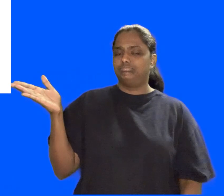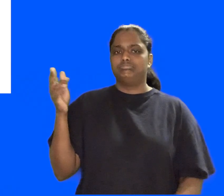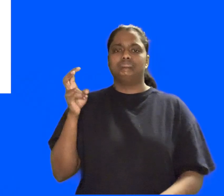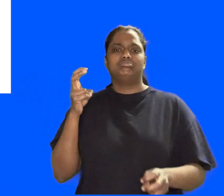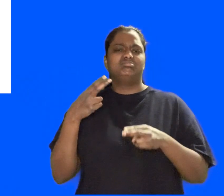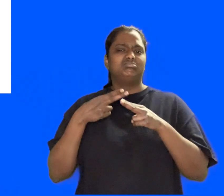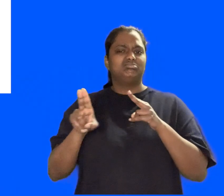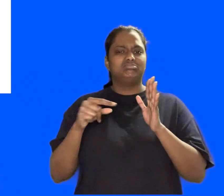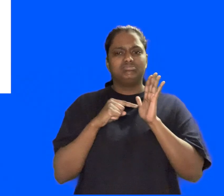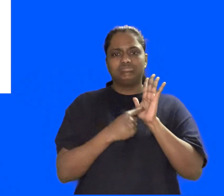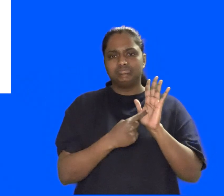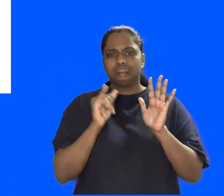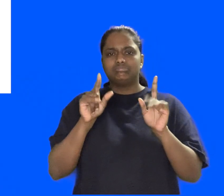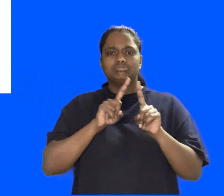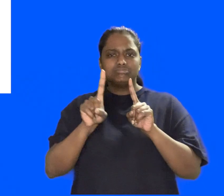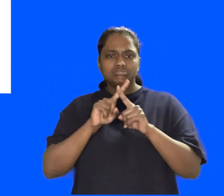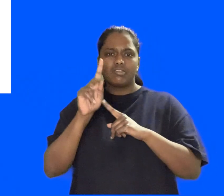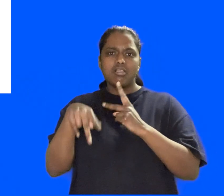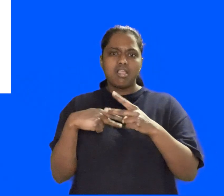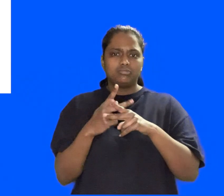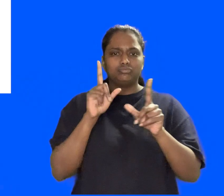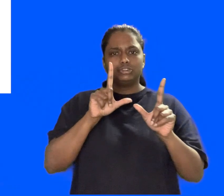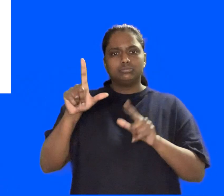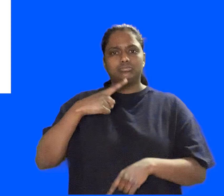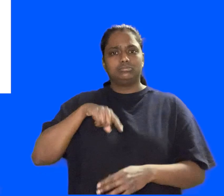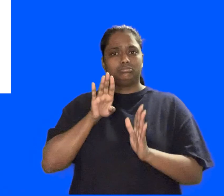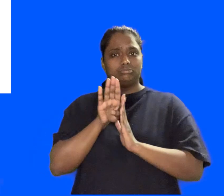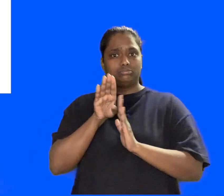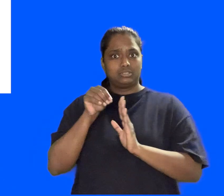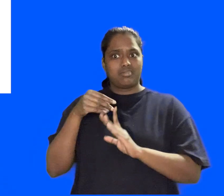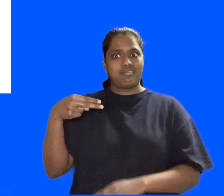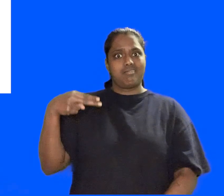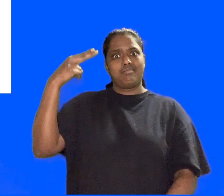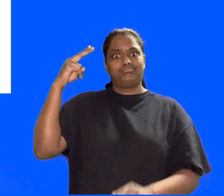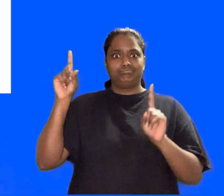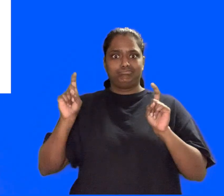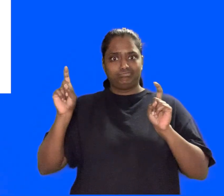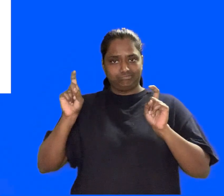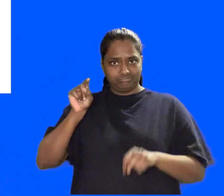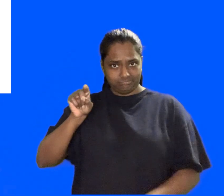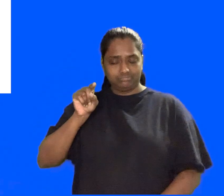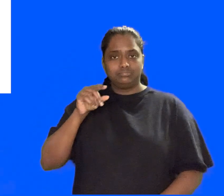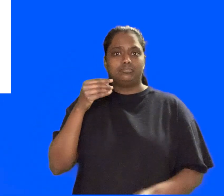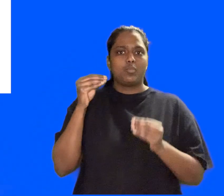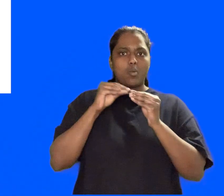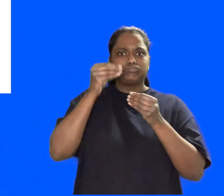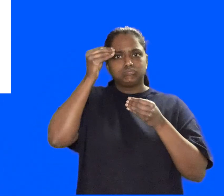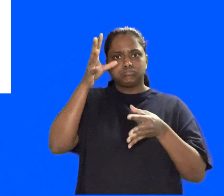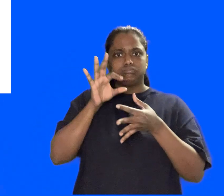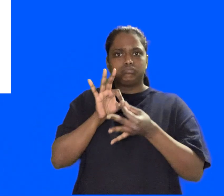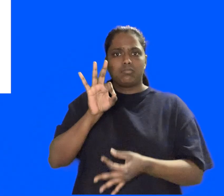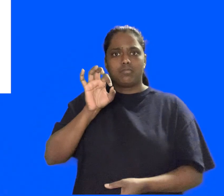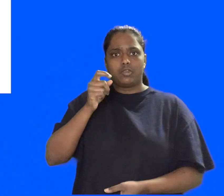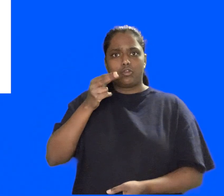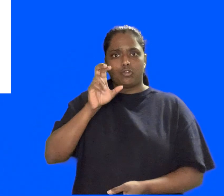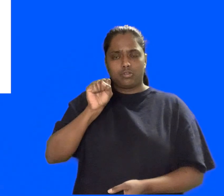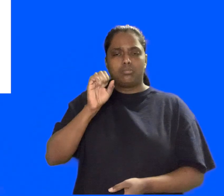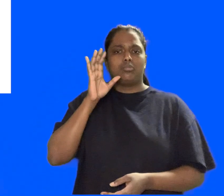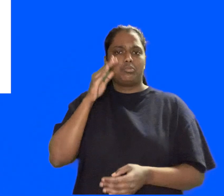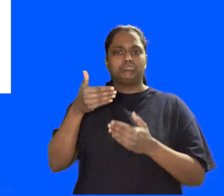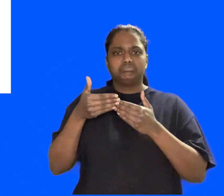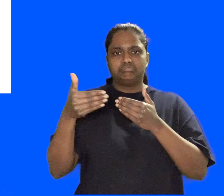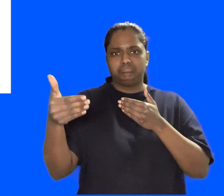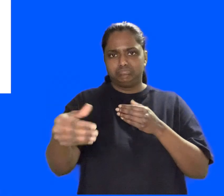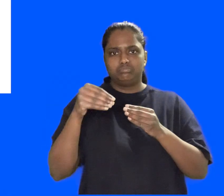few slides are going to be a brief preview of the different types of screens we've developed in high fidelity, and more